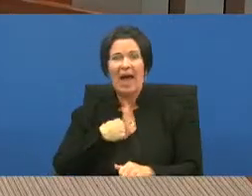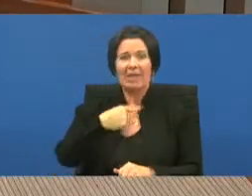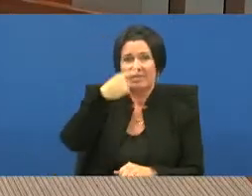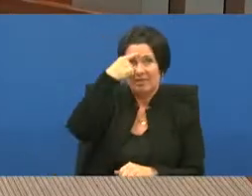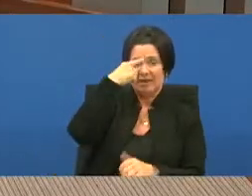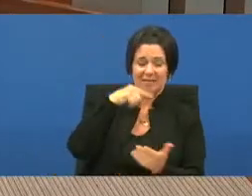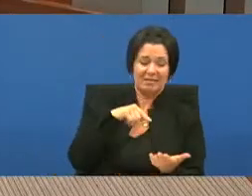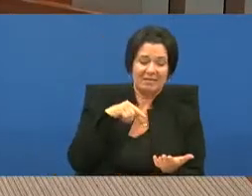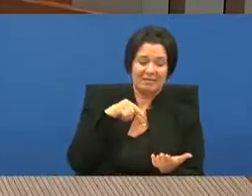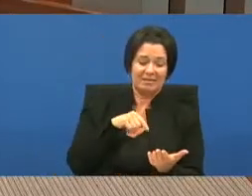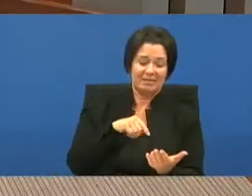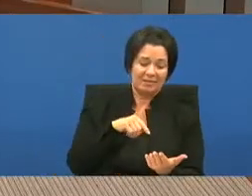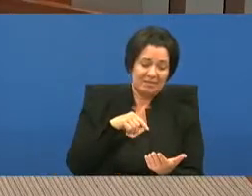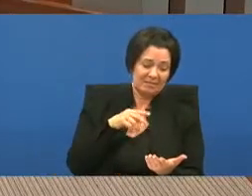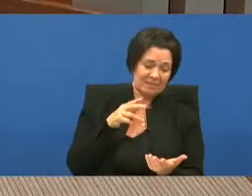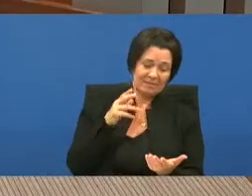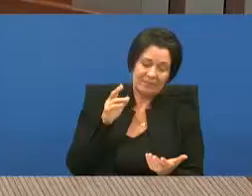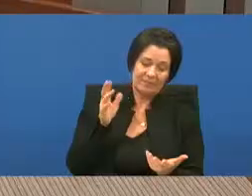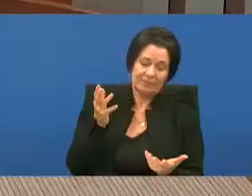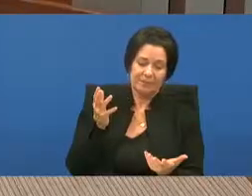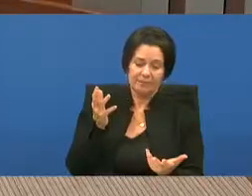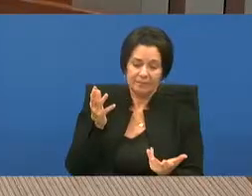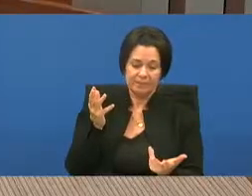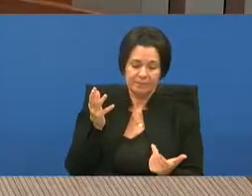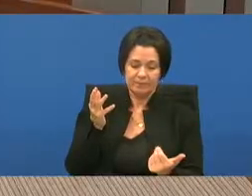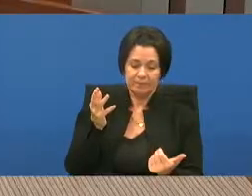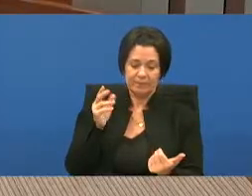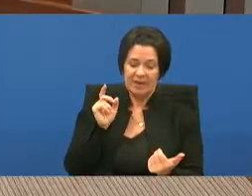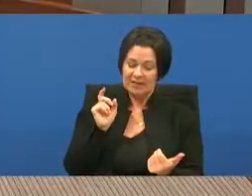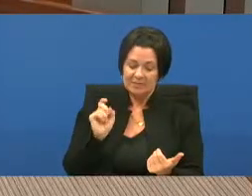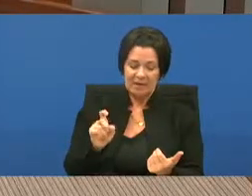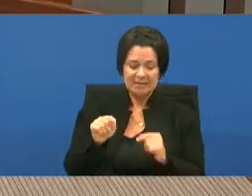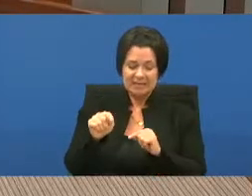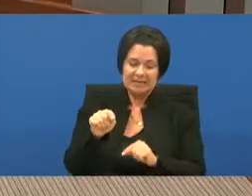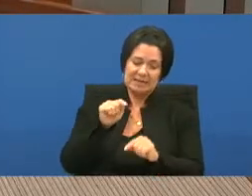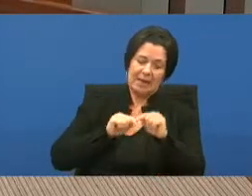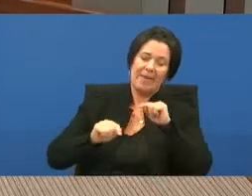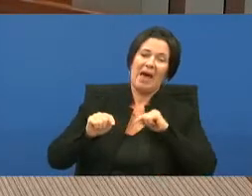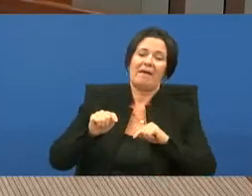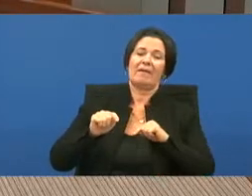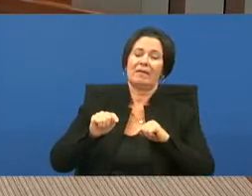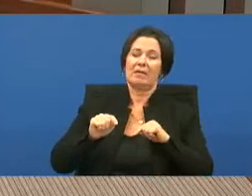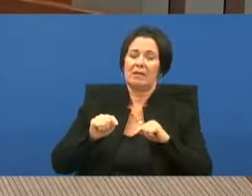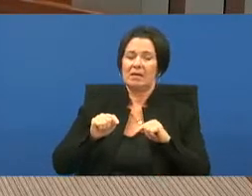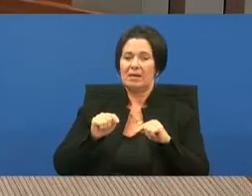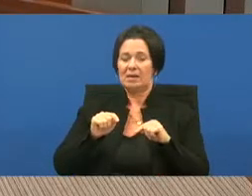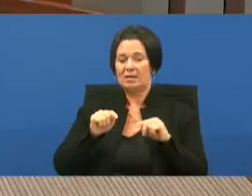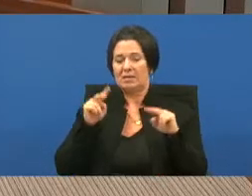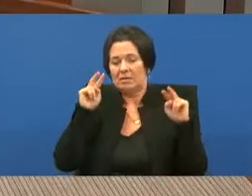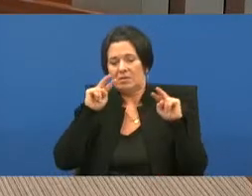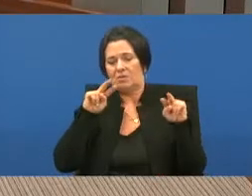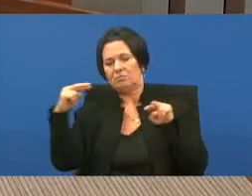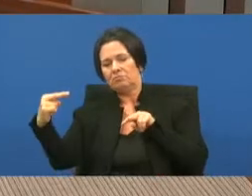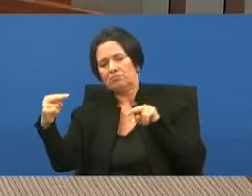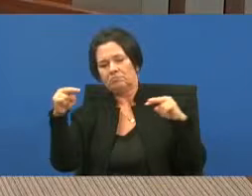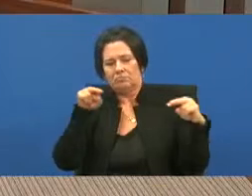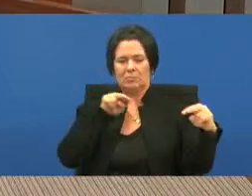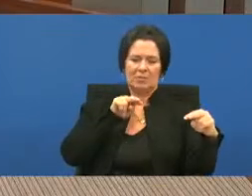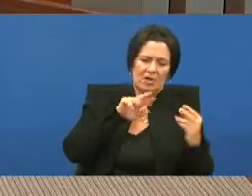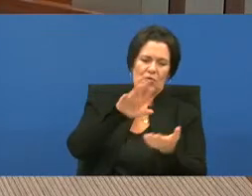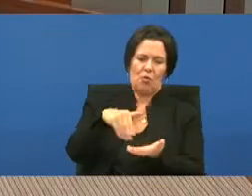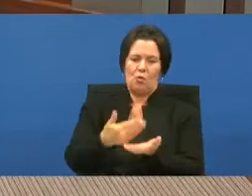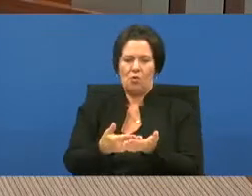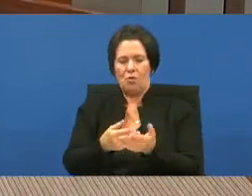it takes that step back, that 30,000-foot view, that bigger picture, and that creative mindset to